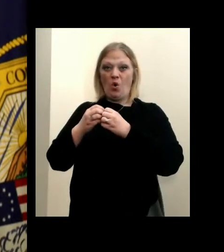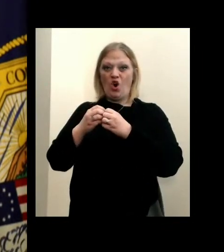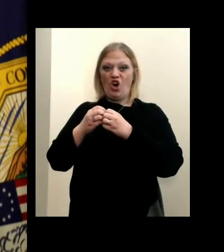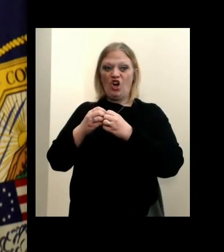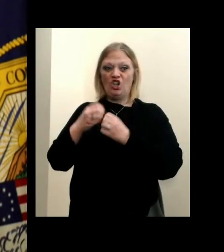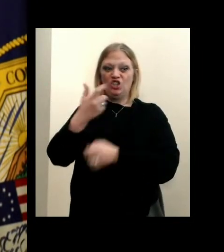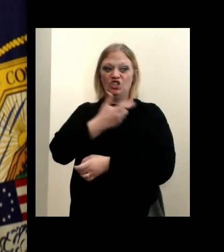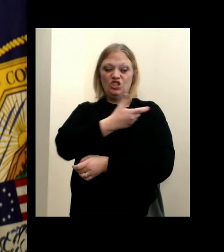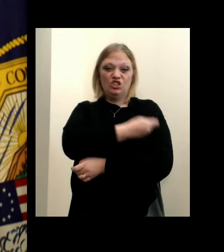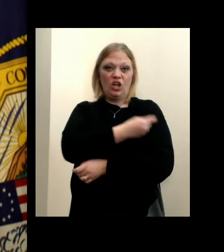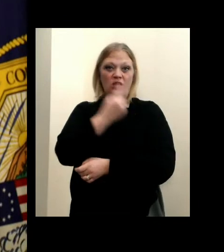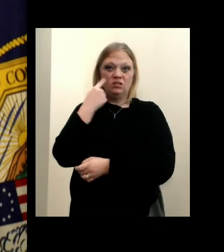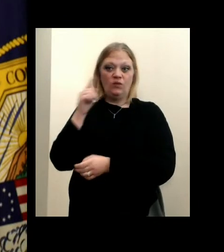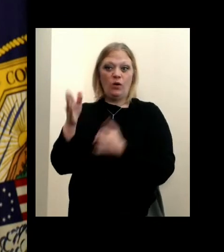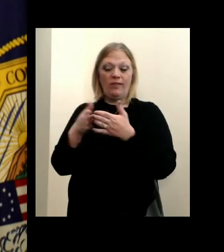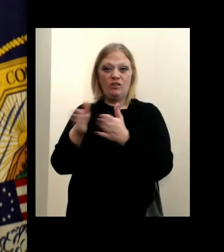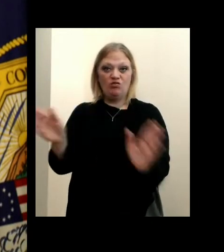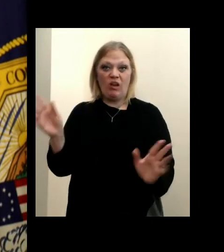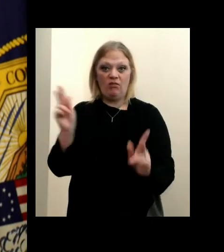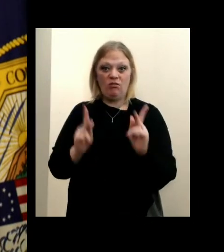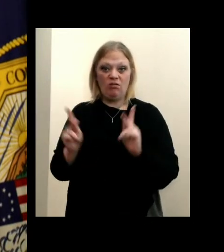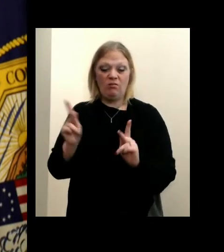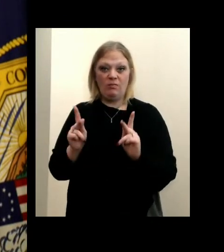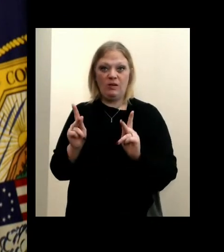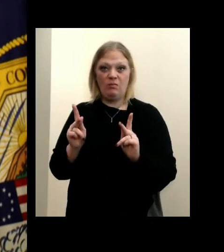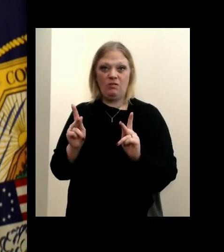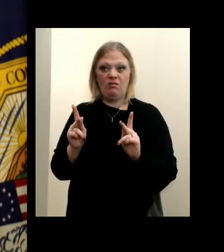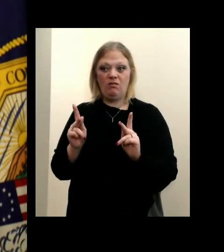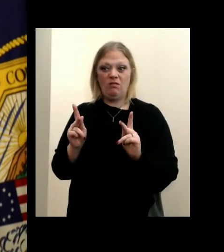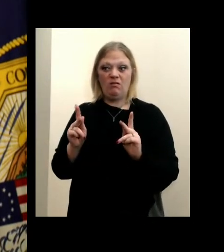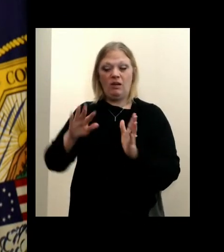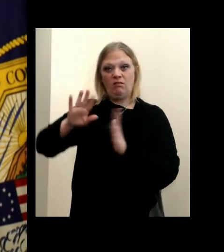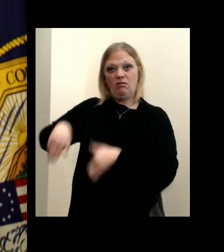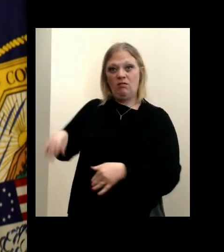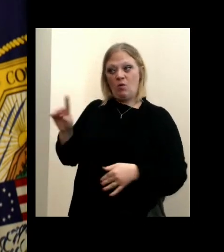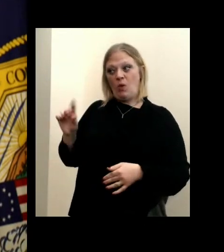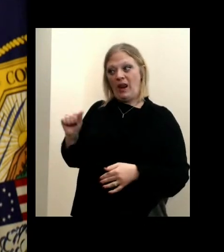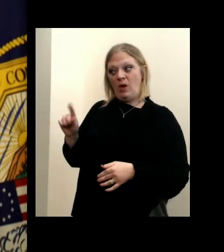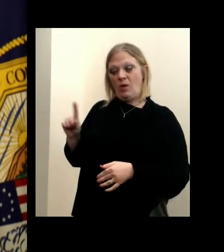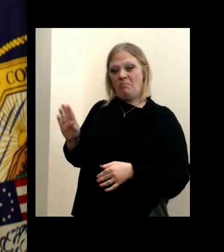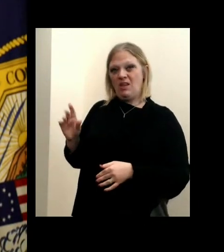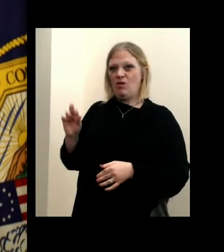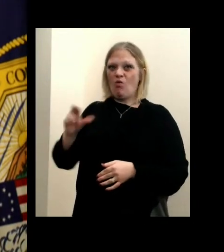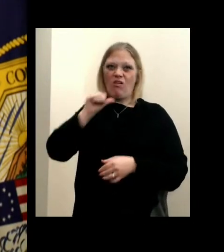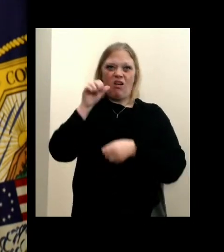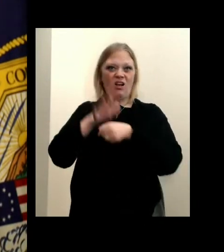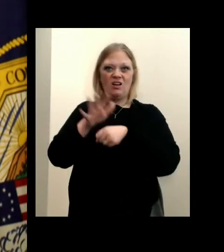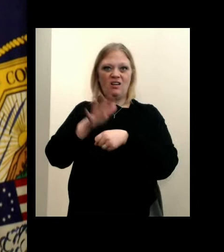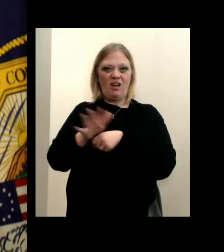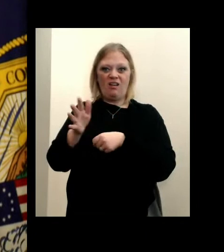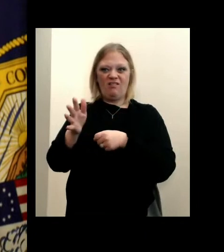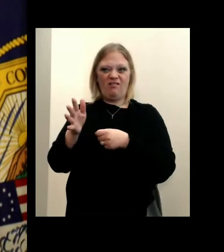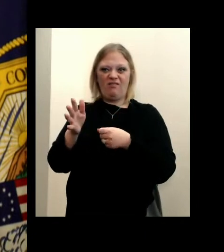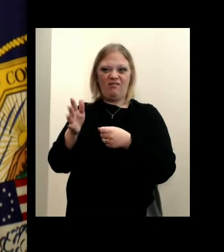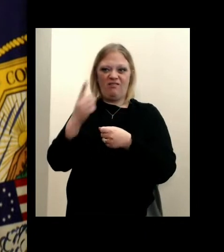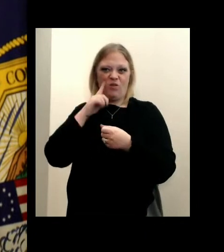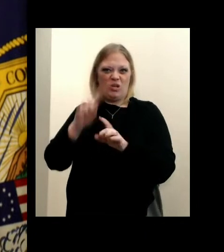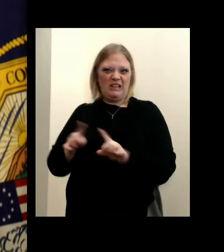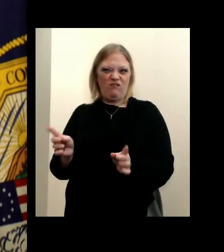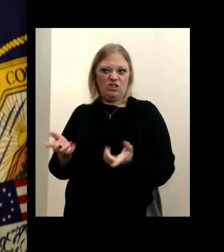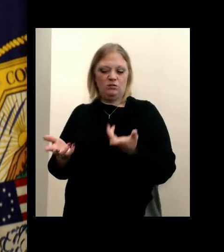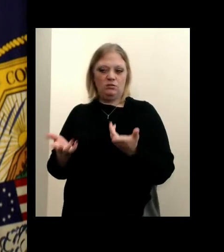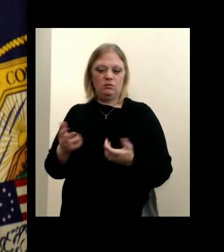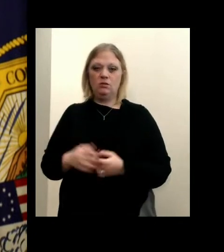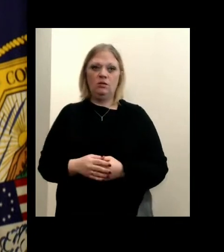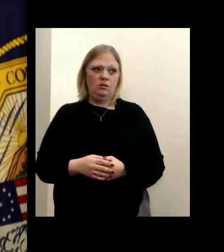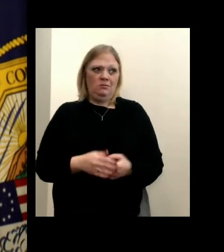general category of the 1As and 1Bs, or is it not enough doses to make a difference? I'm not